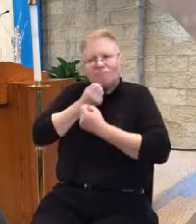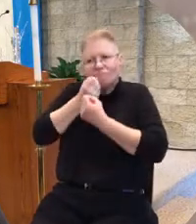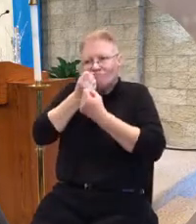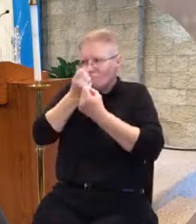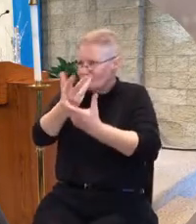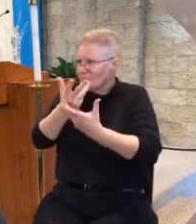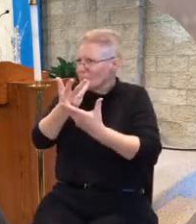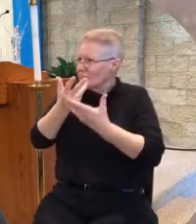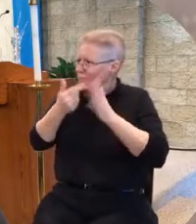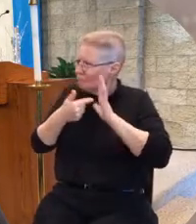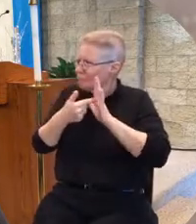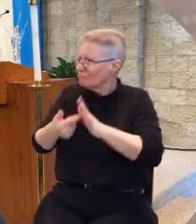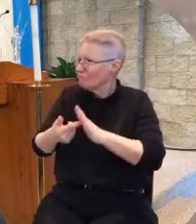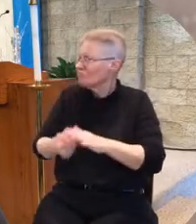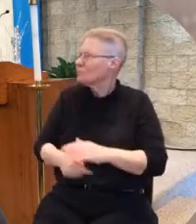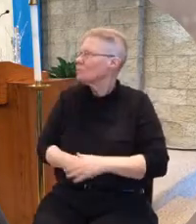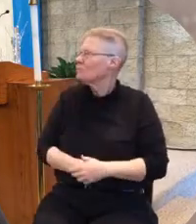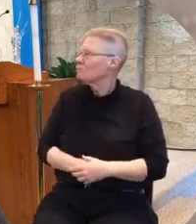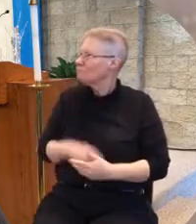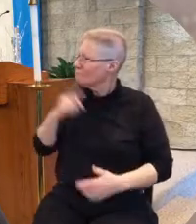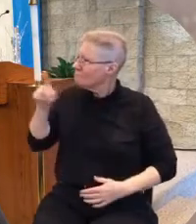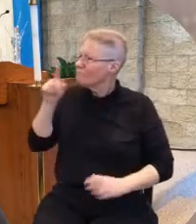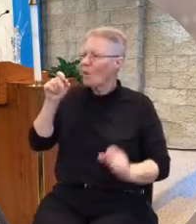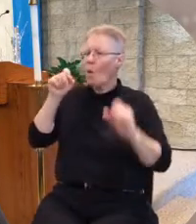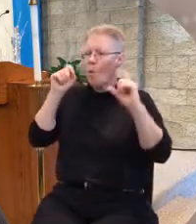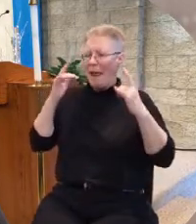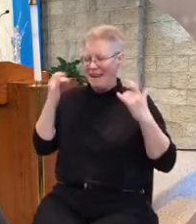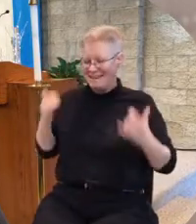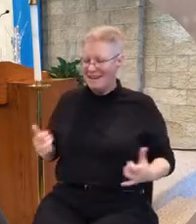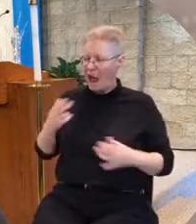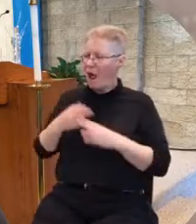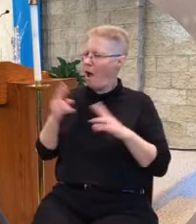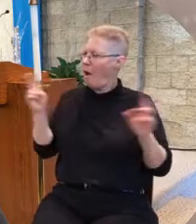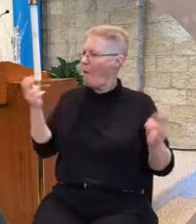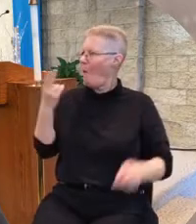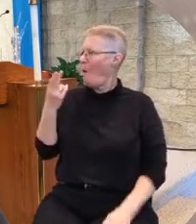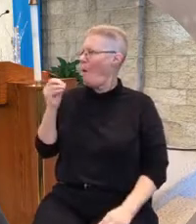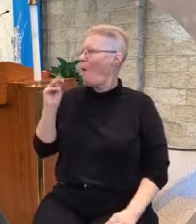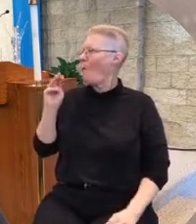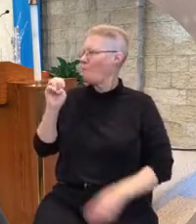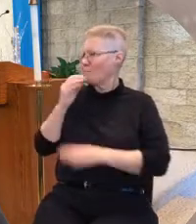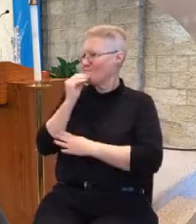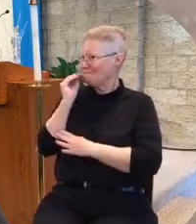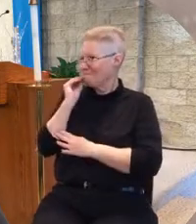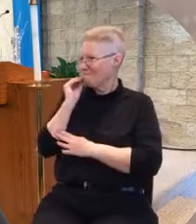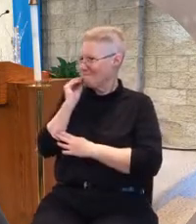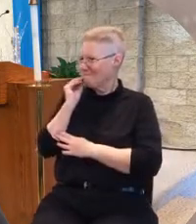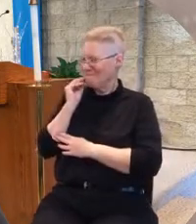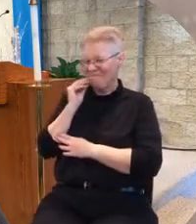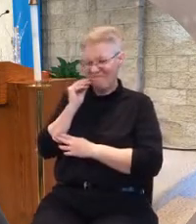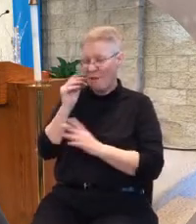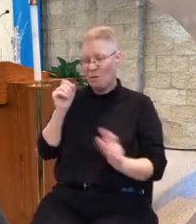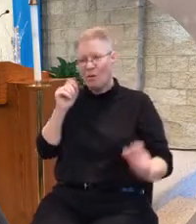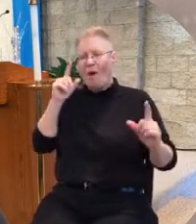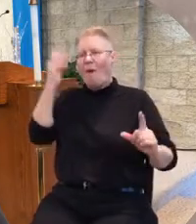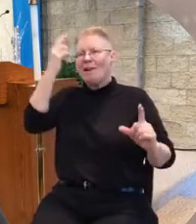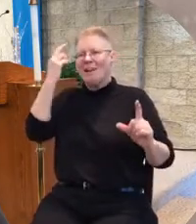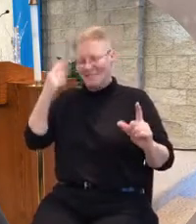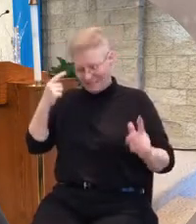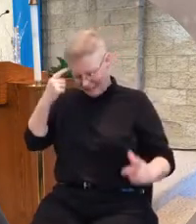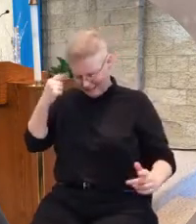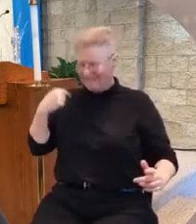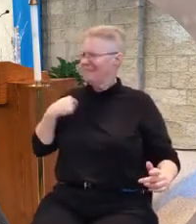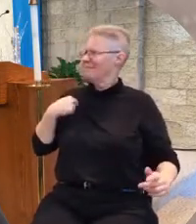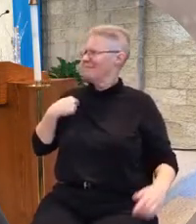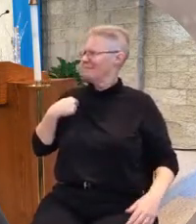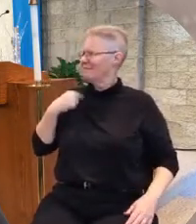And you have awakened to home. And when you awaken to home, you realize, oh my God, I never left at all. I was just